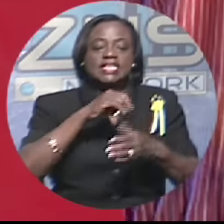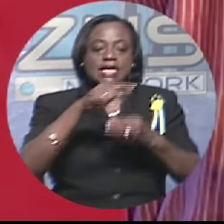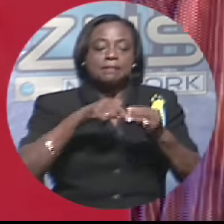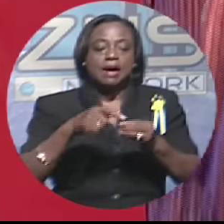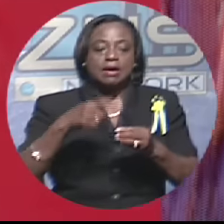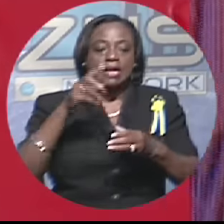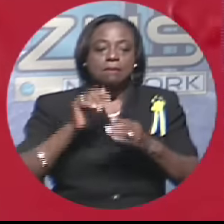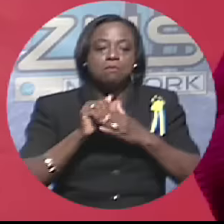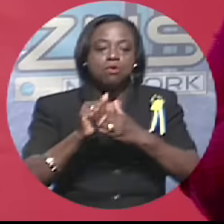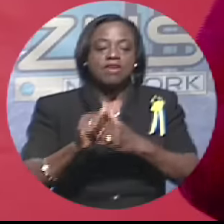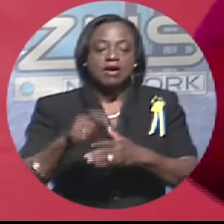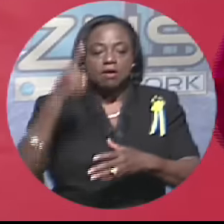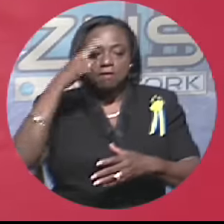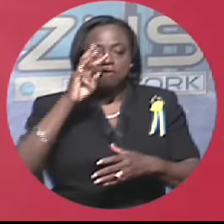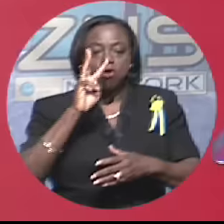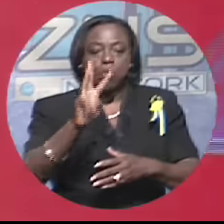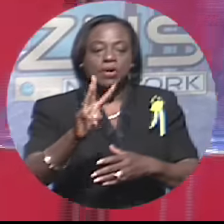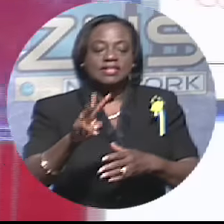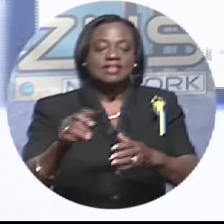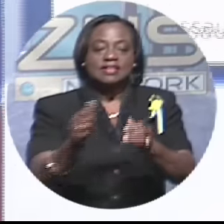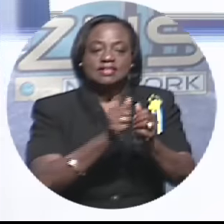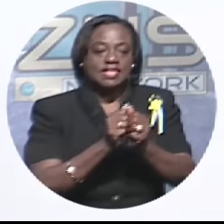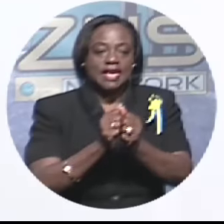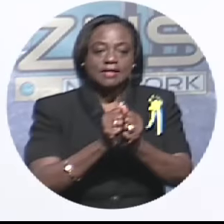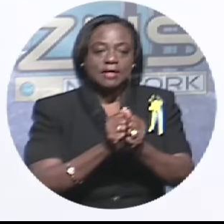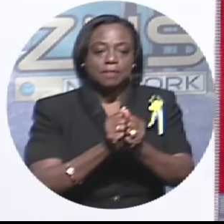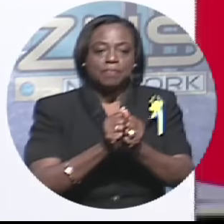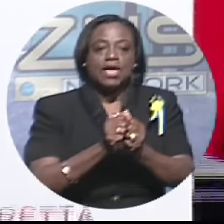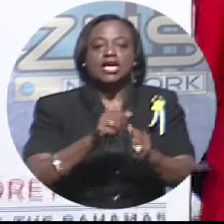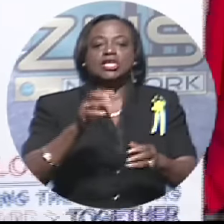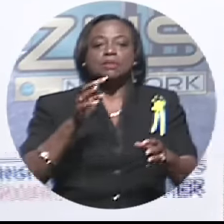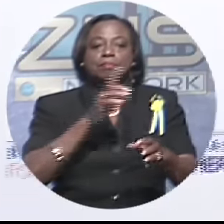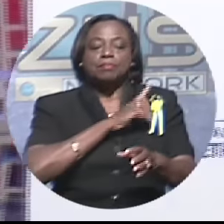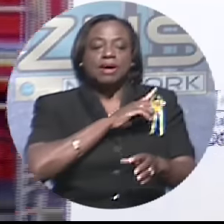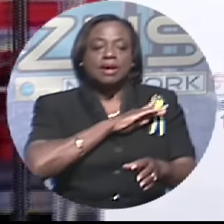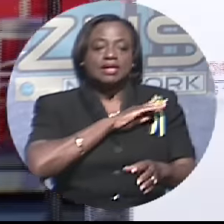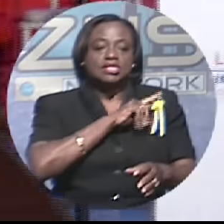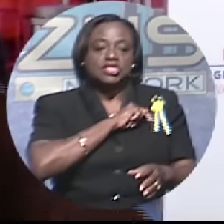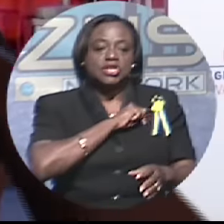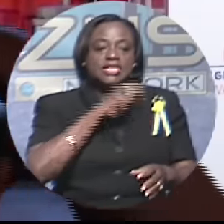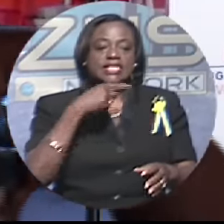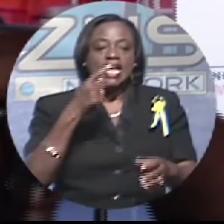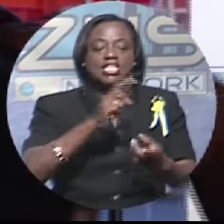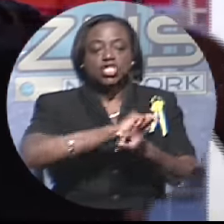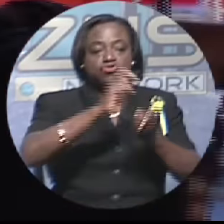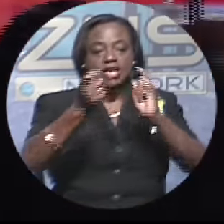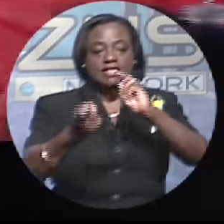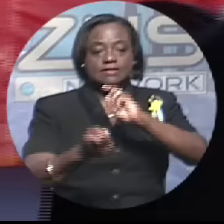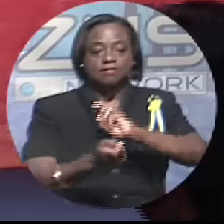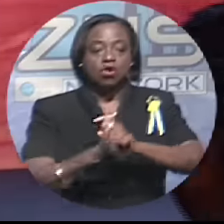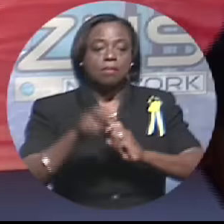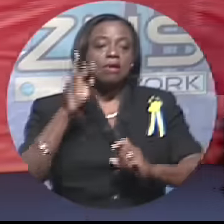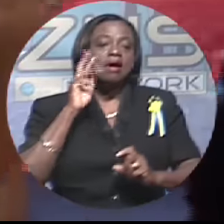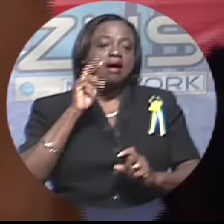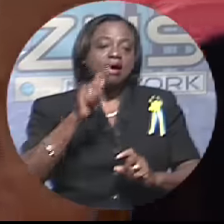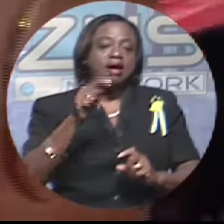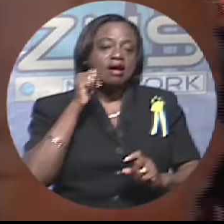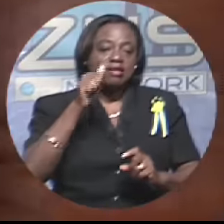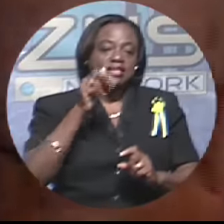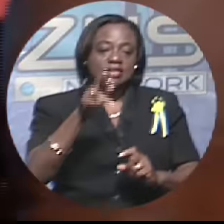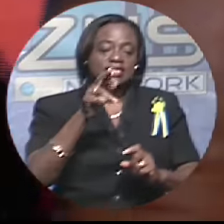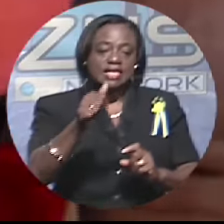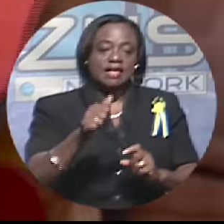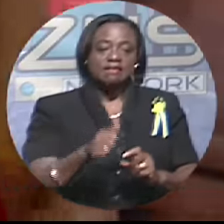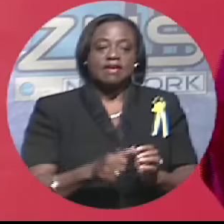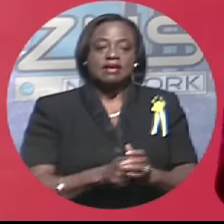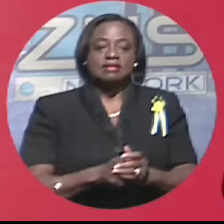forward together. Boasting of how she transformed herself, Butler Turner revealed their plan to take on crime and restore